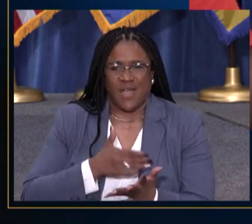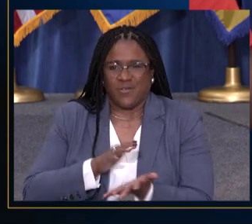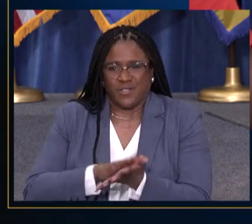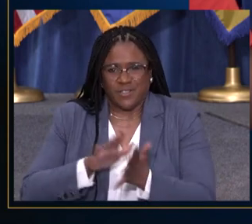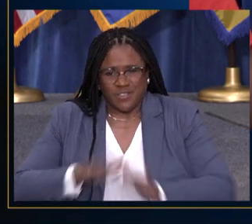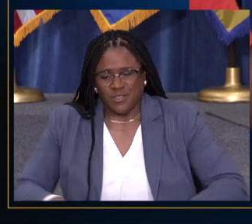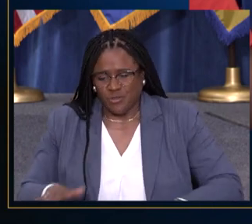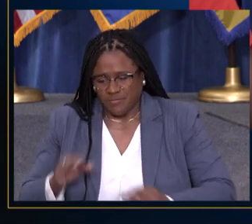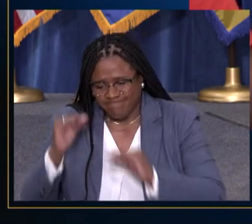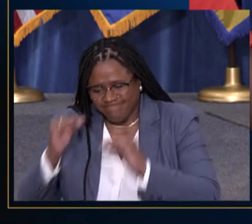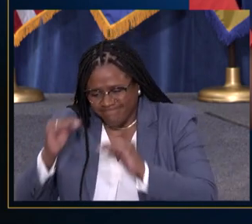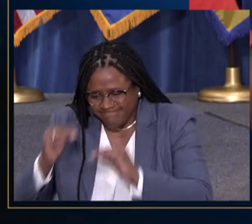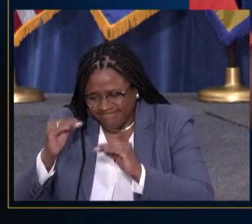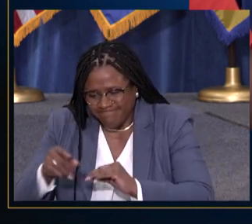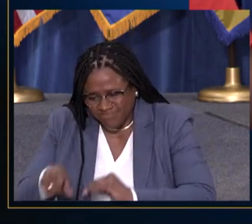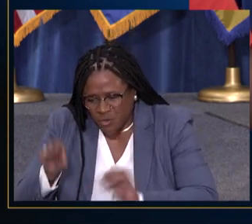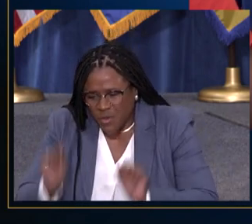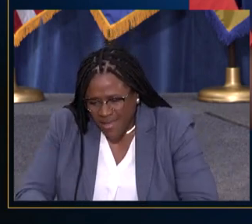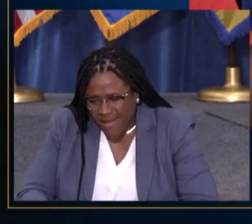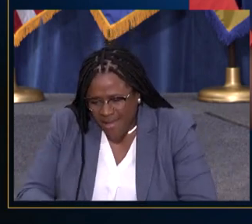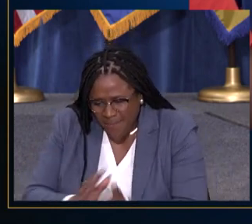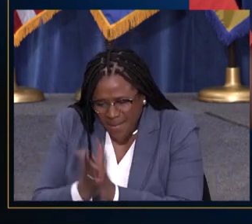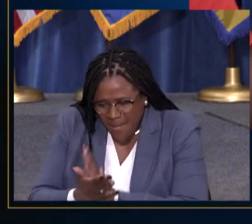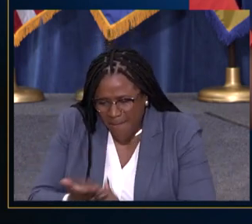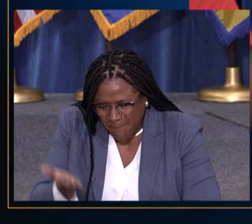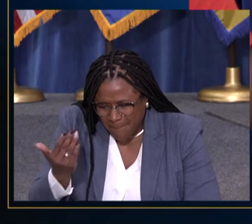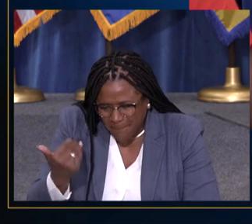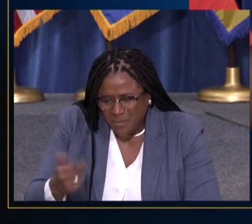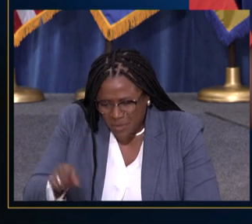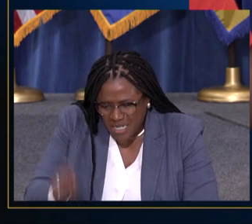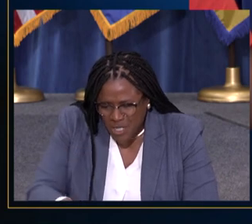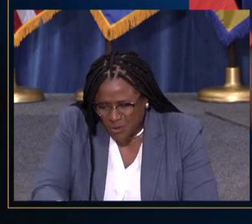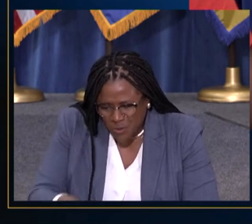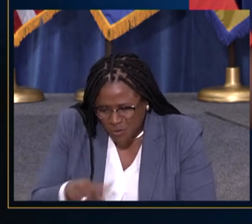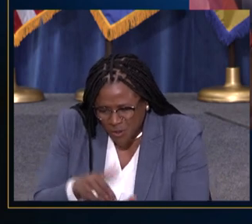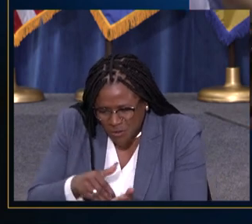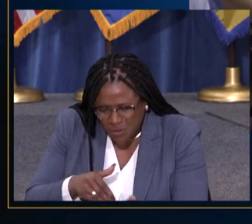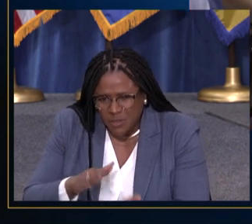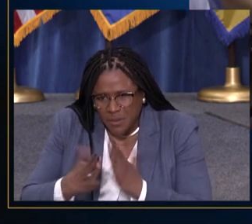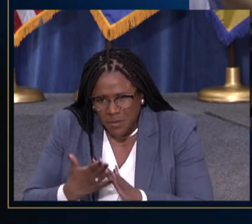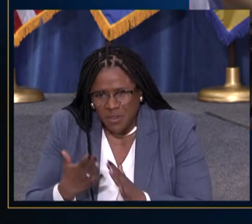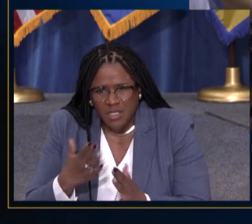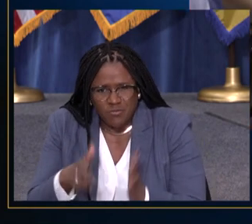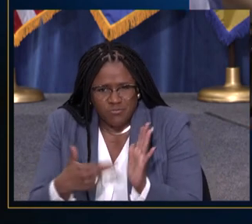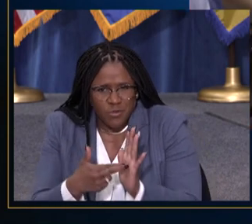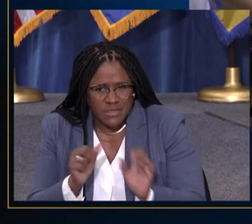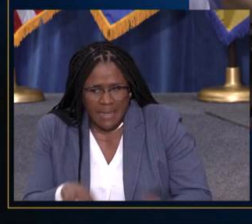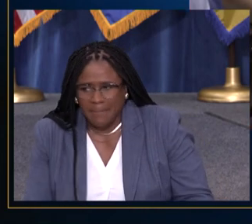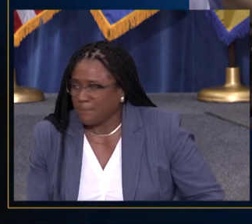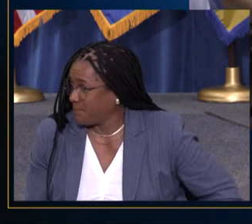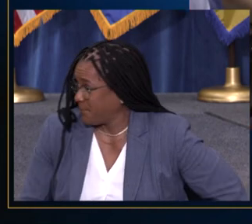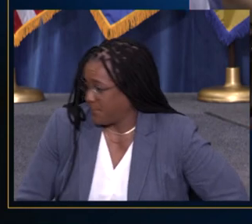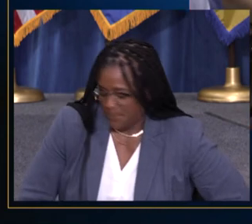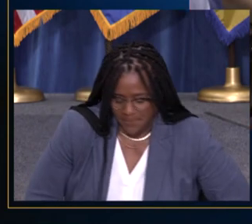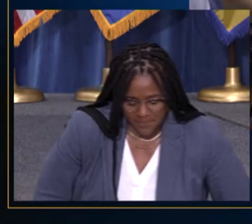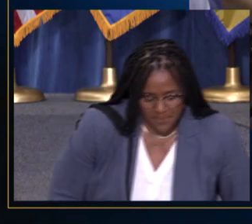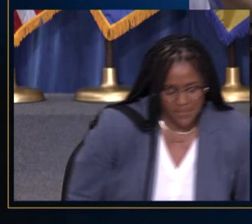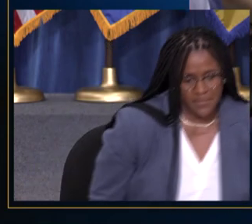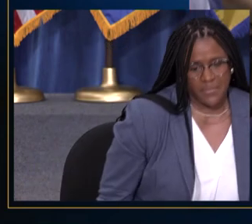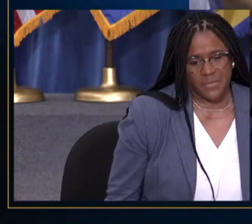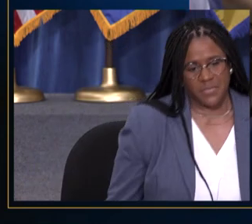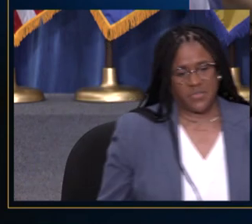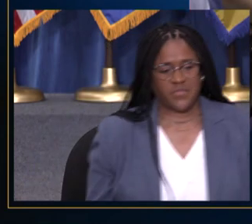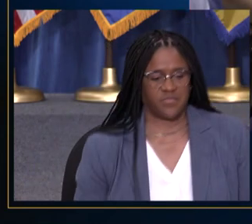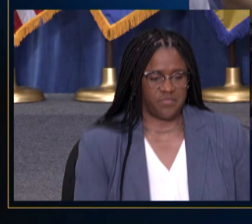children that you can be, and we need you in these roles in our community. I also just,